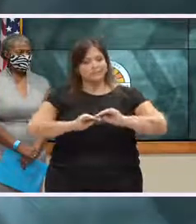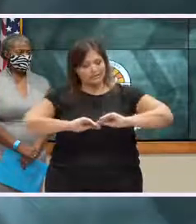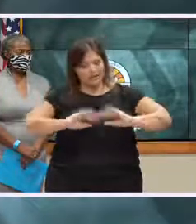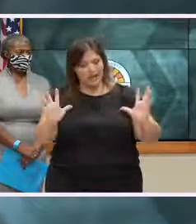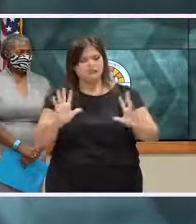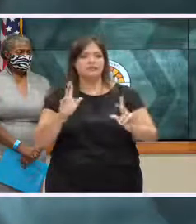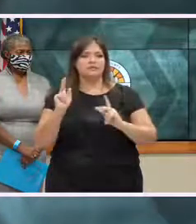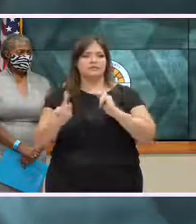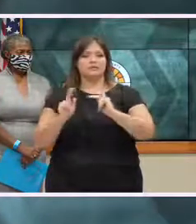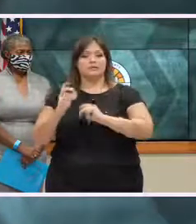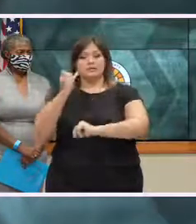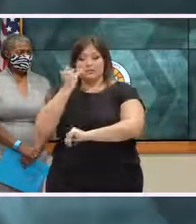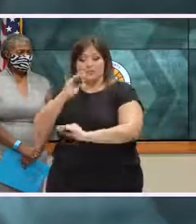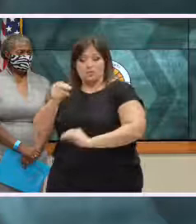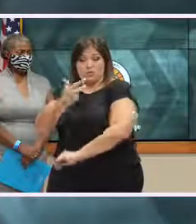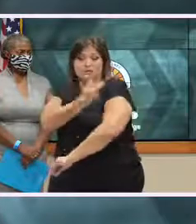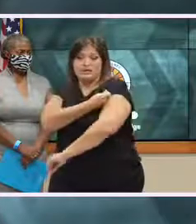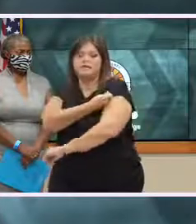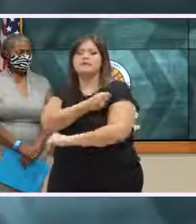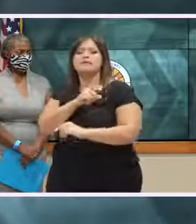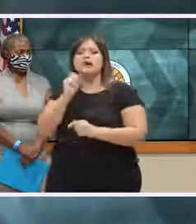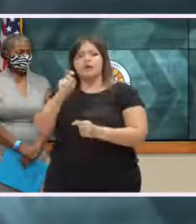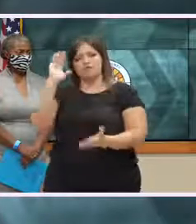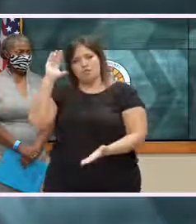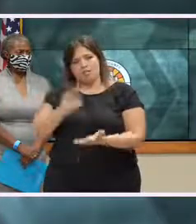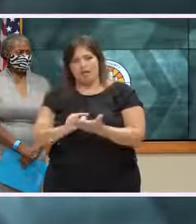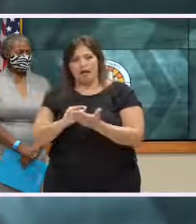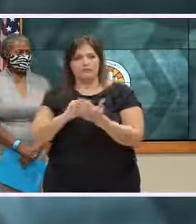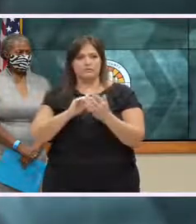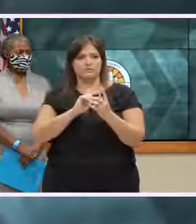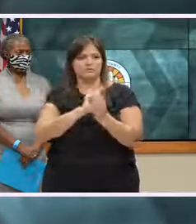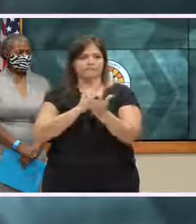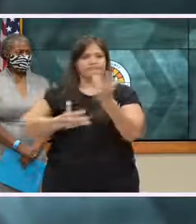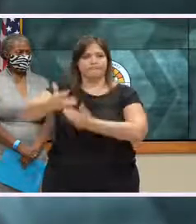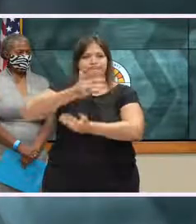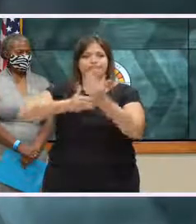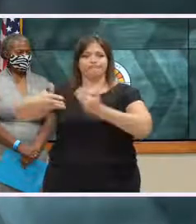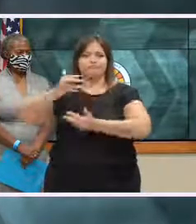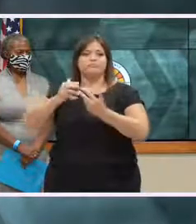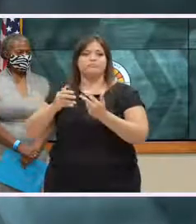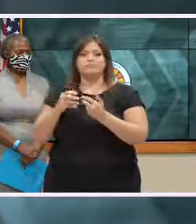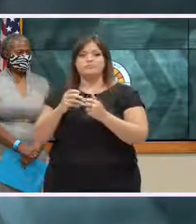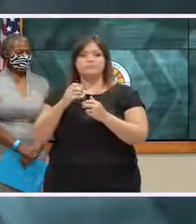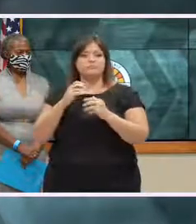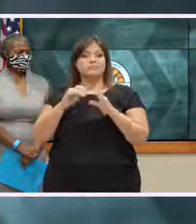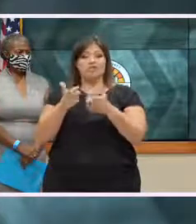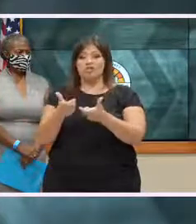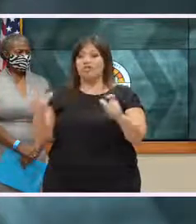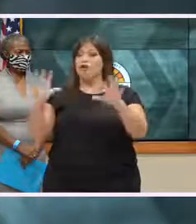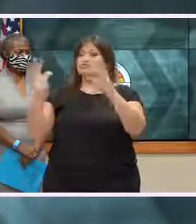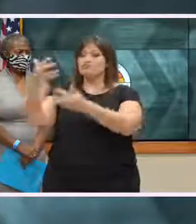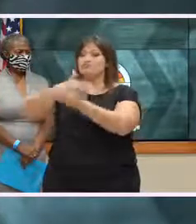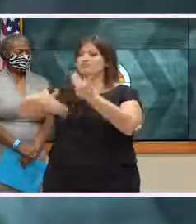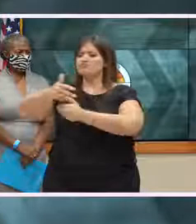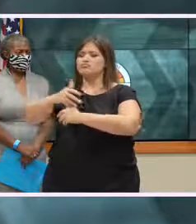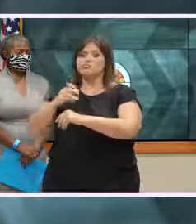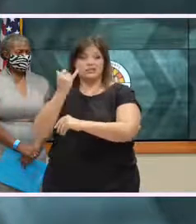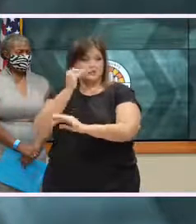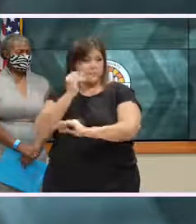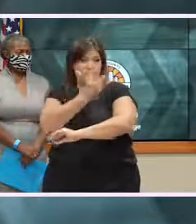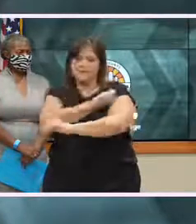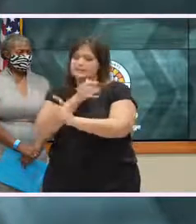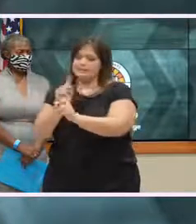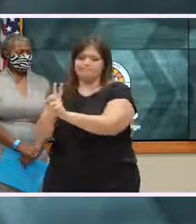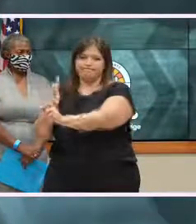should minimize contact with others, avoid any medium or large gatherings, and only visit businesses that